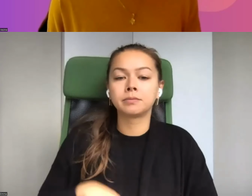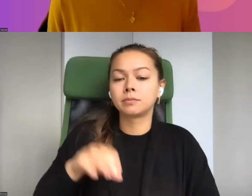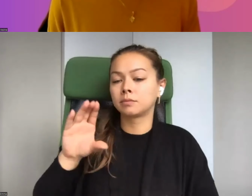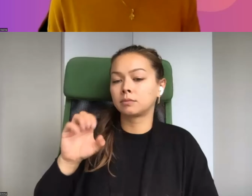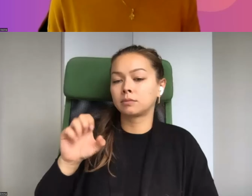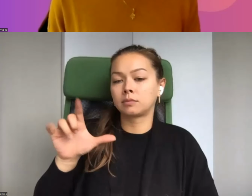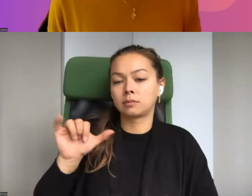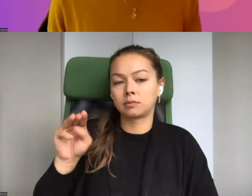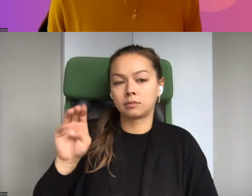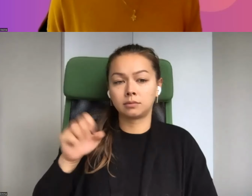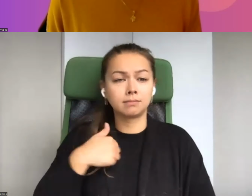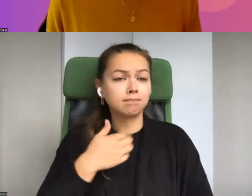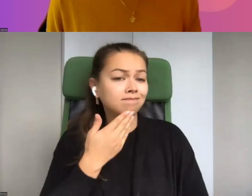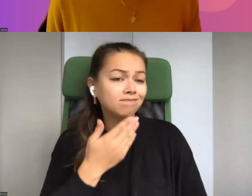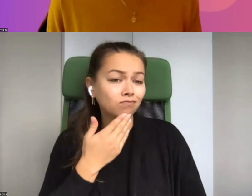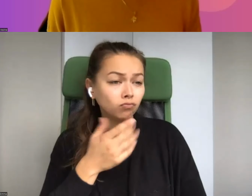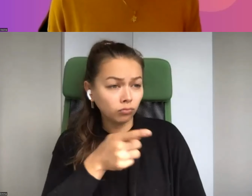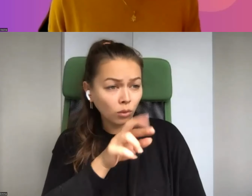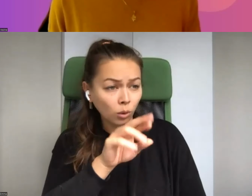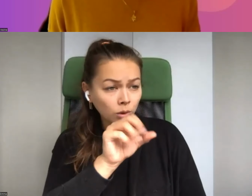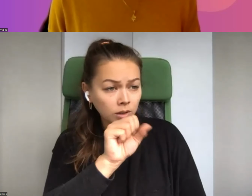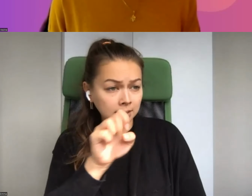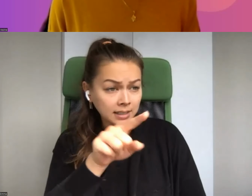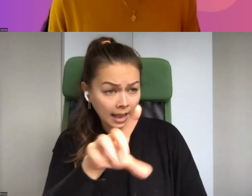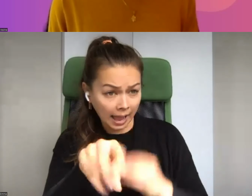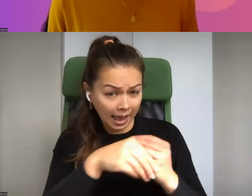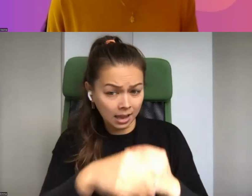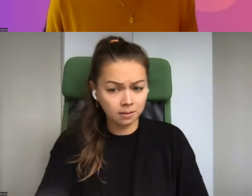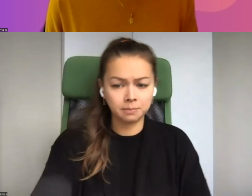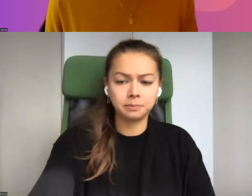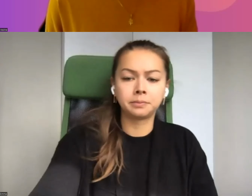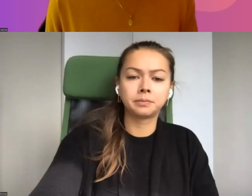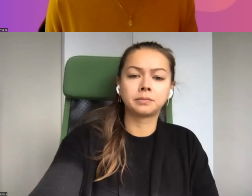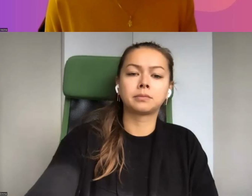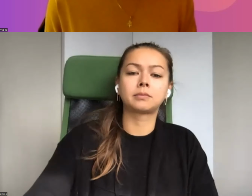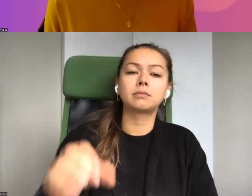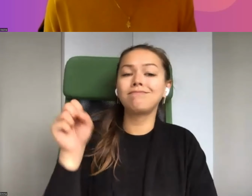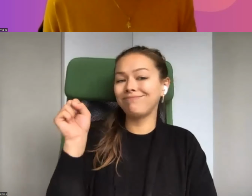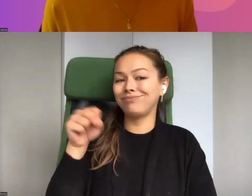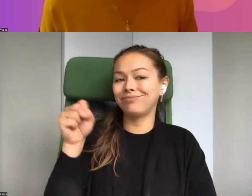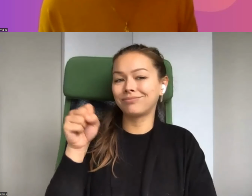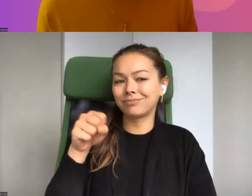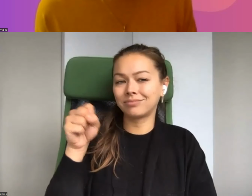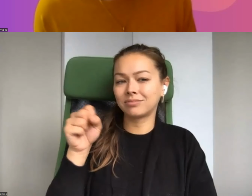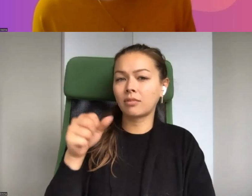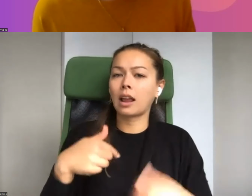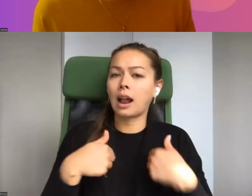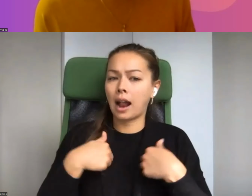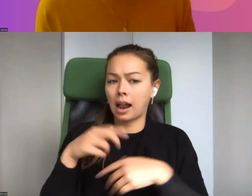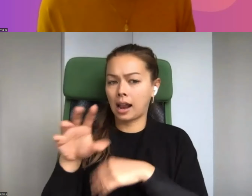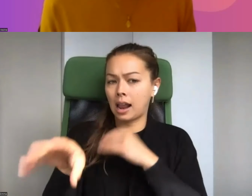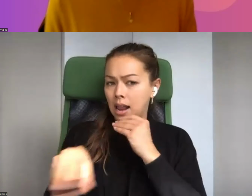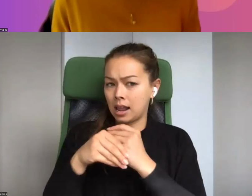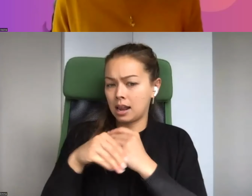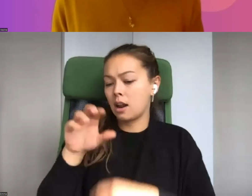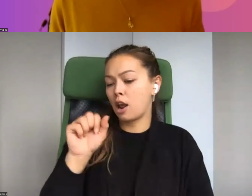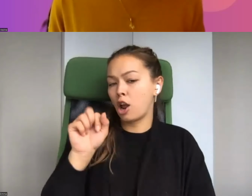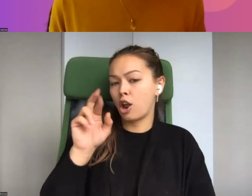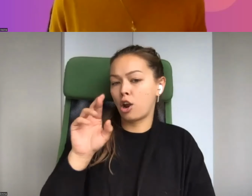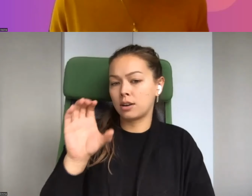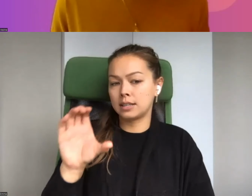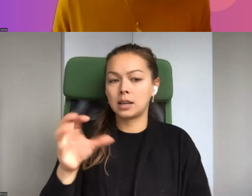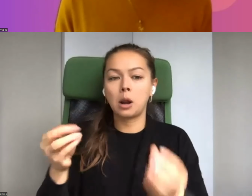add? Yes, thanks, Delphine, for your answer. I would add that the ARC model is an umbrella model. It's